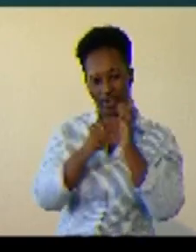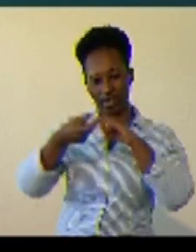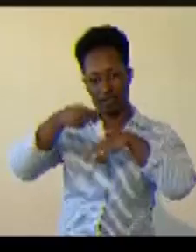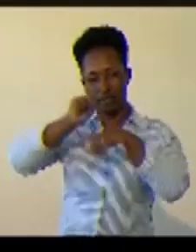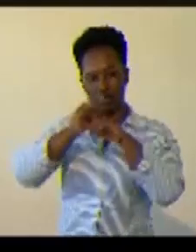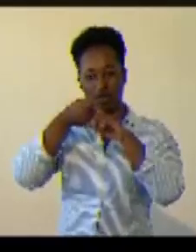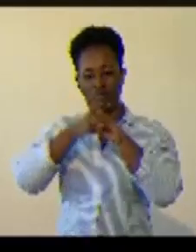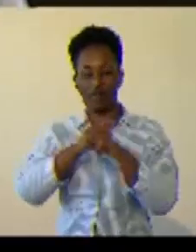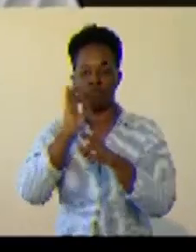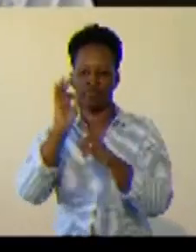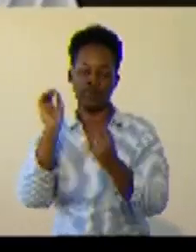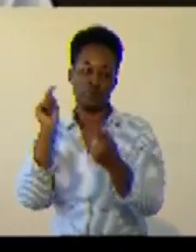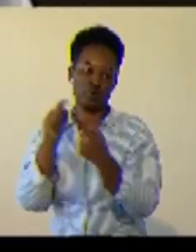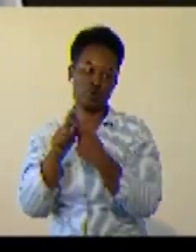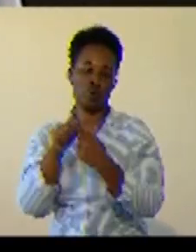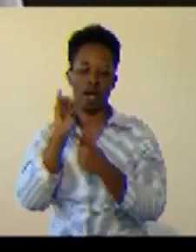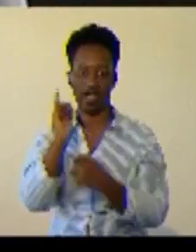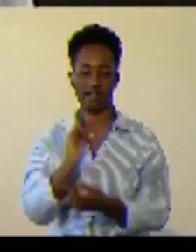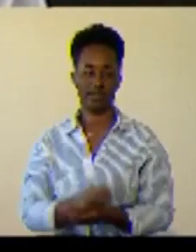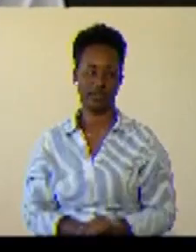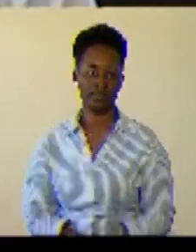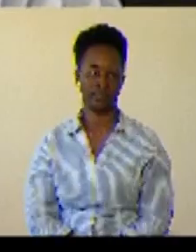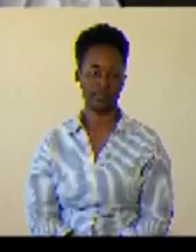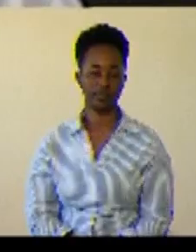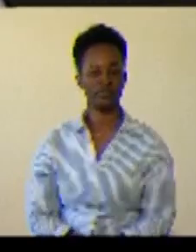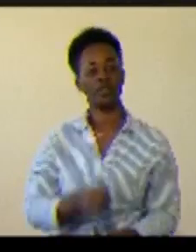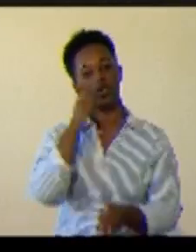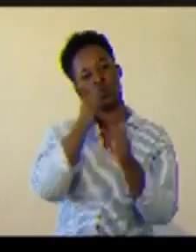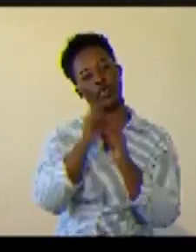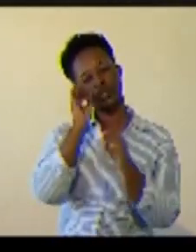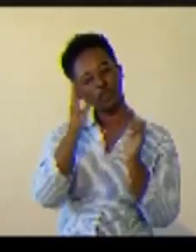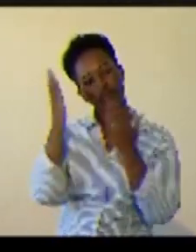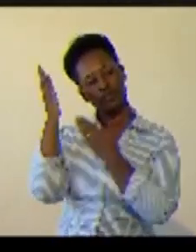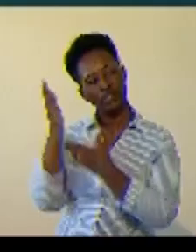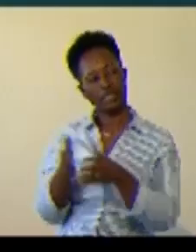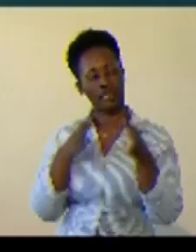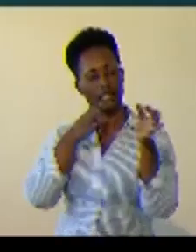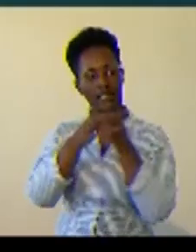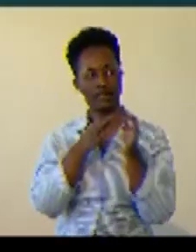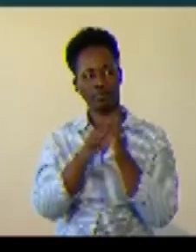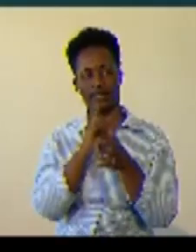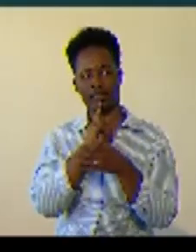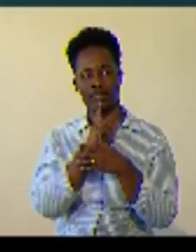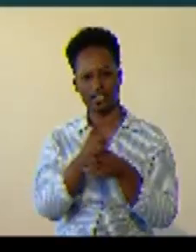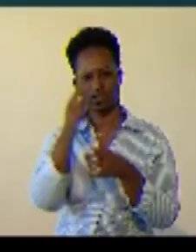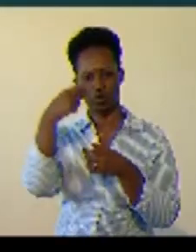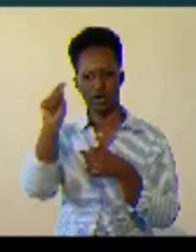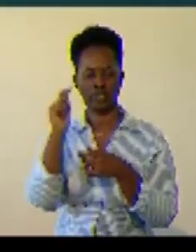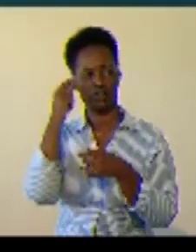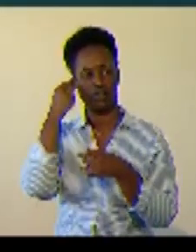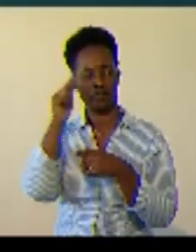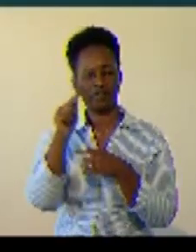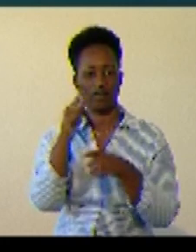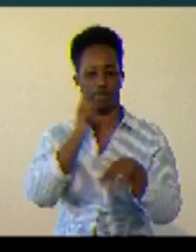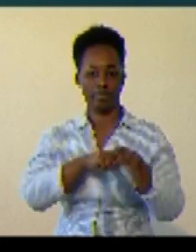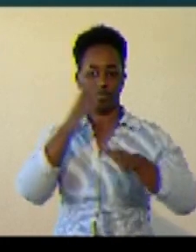from fluorine to iodine. So which of these statements is correct for a